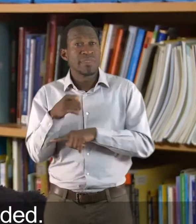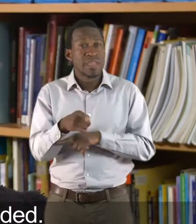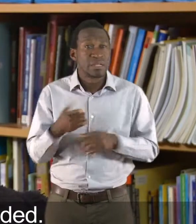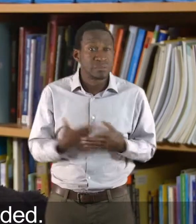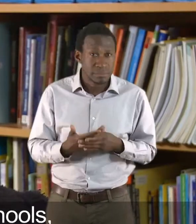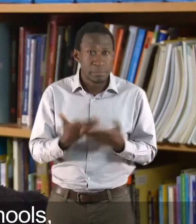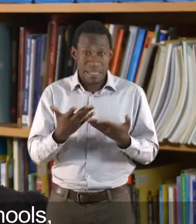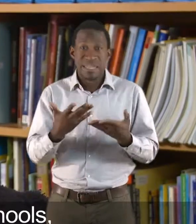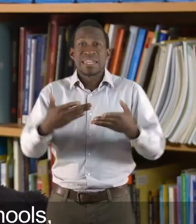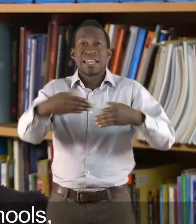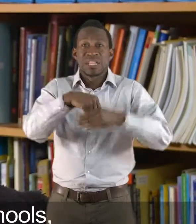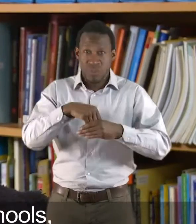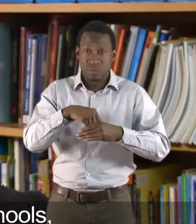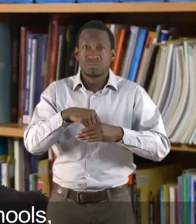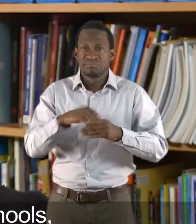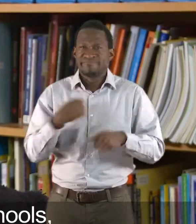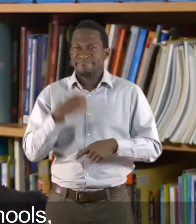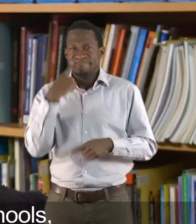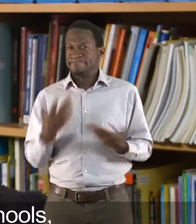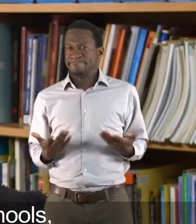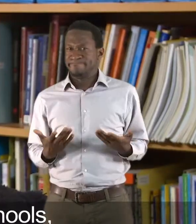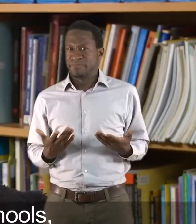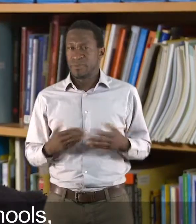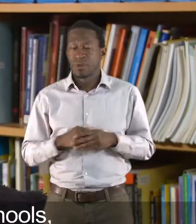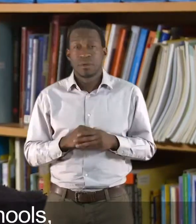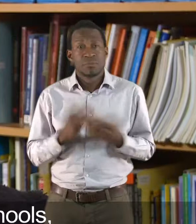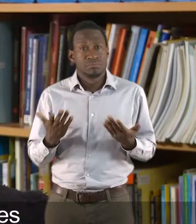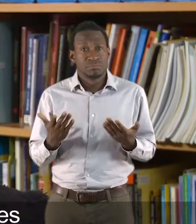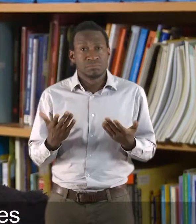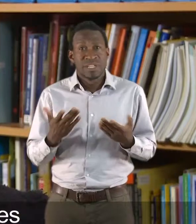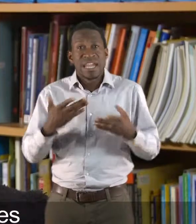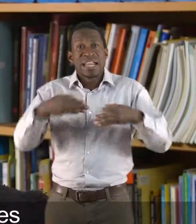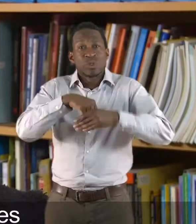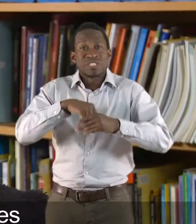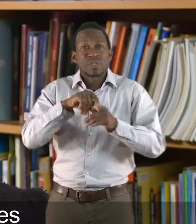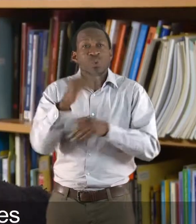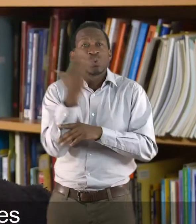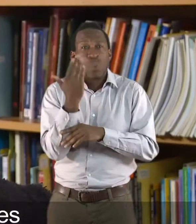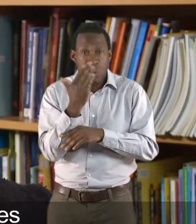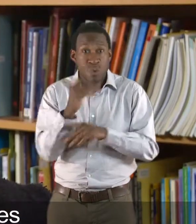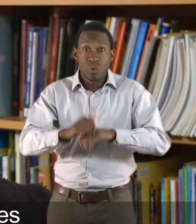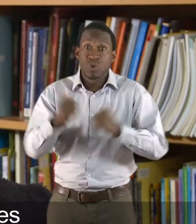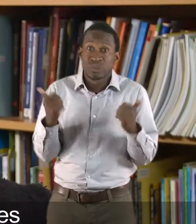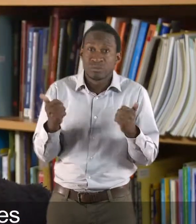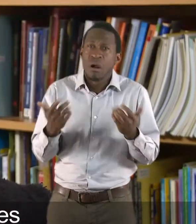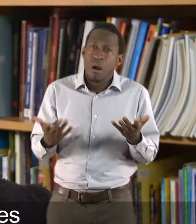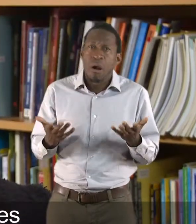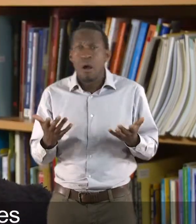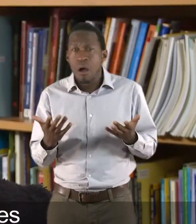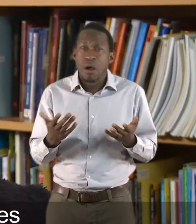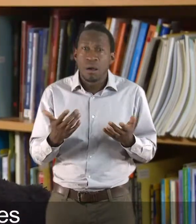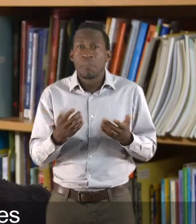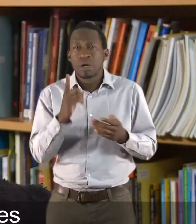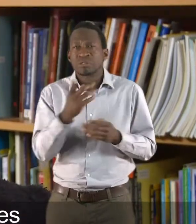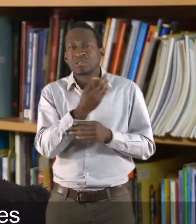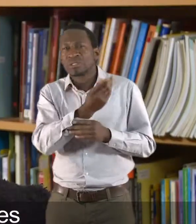being included. Even in the better inclusive schools, there are still some practices that are to be